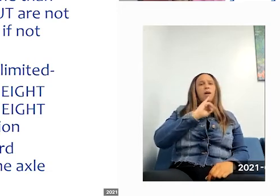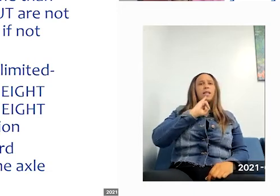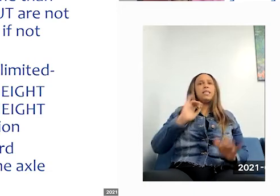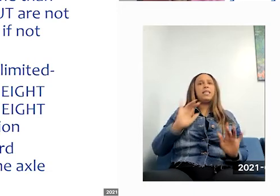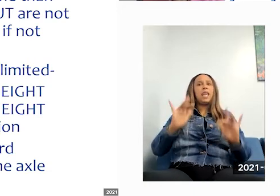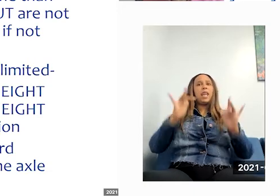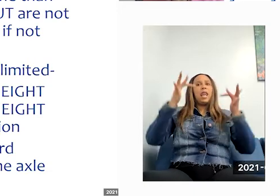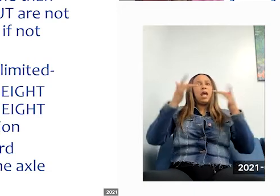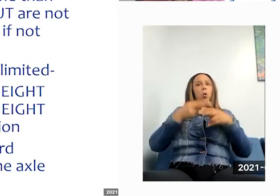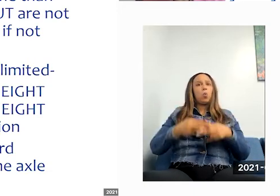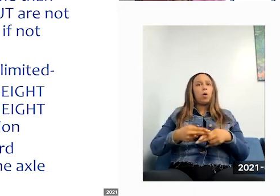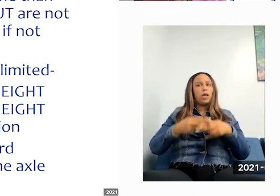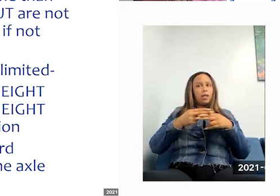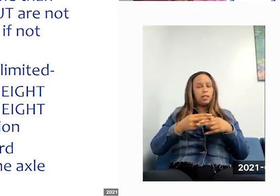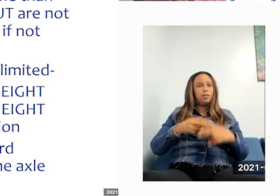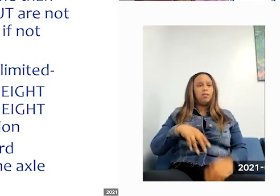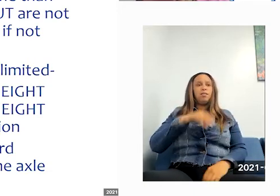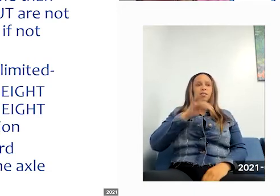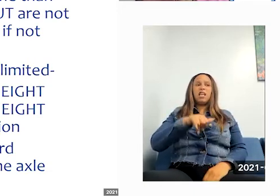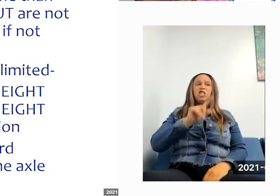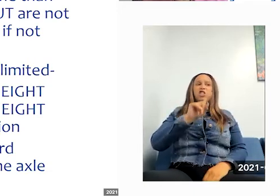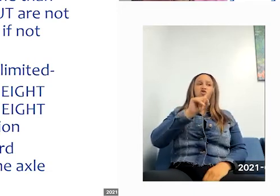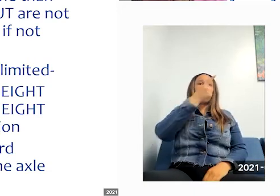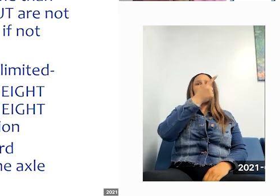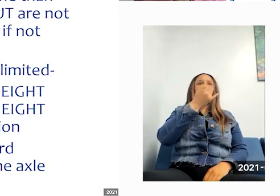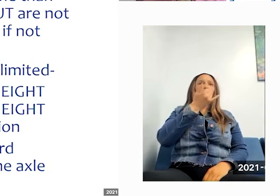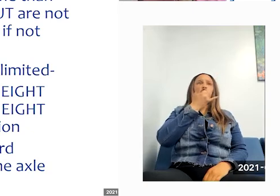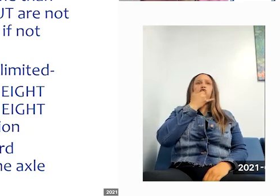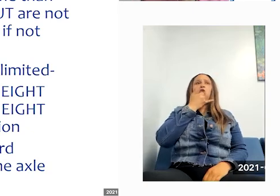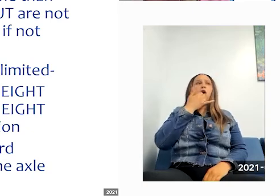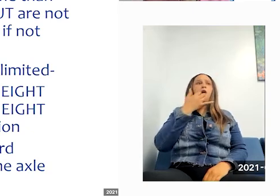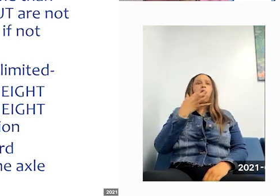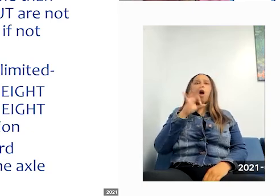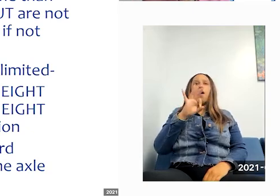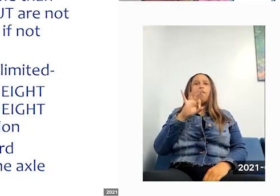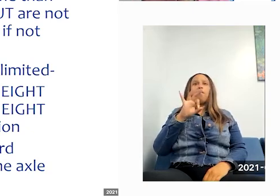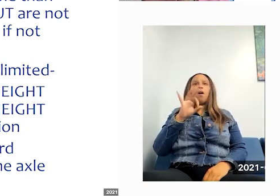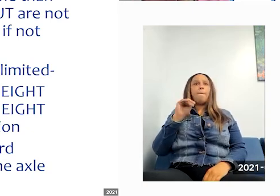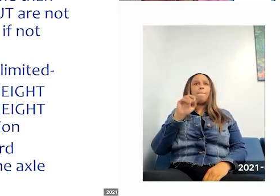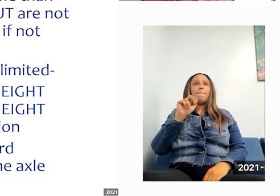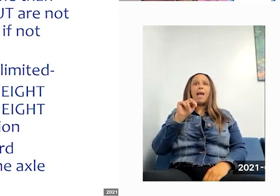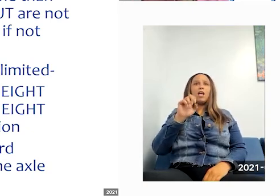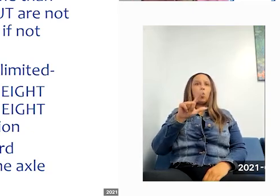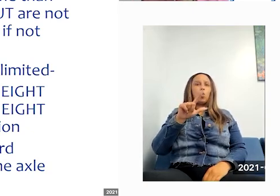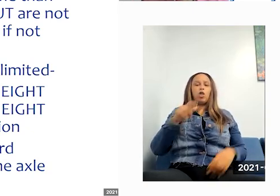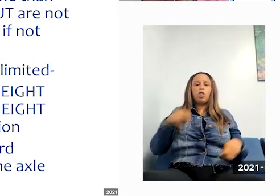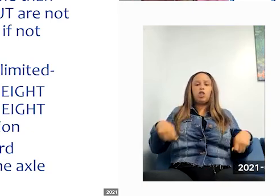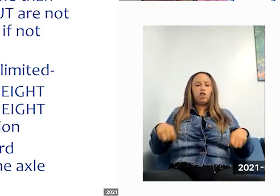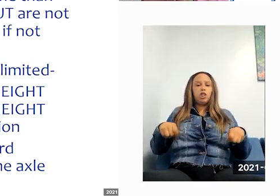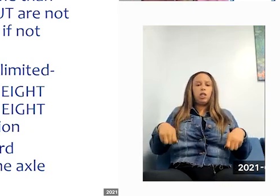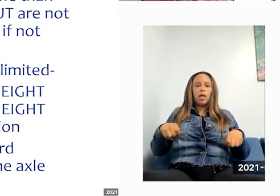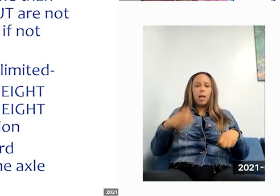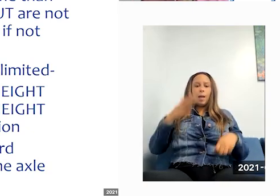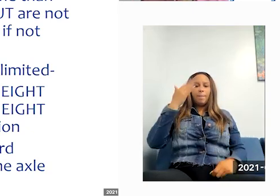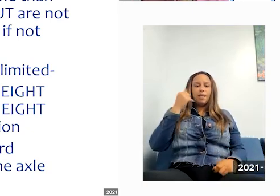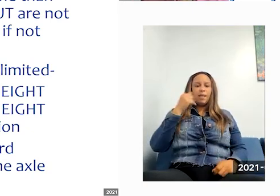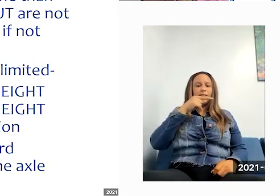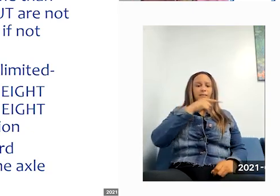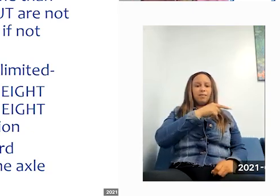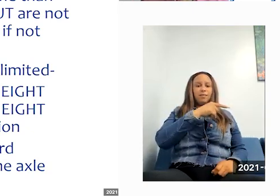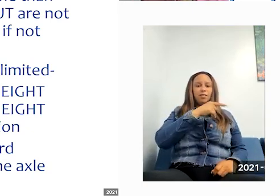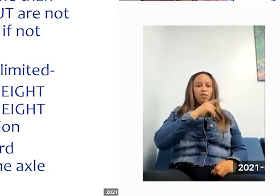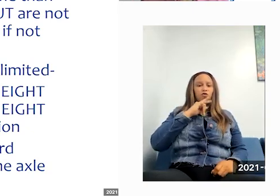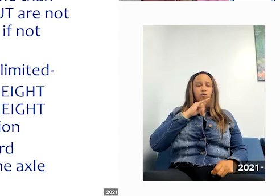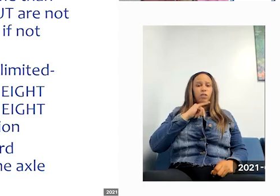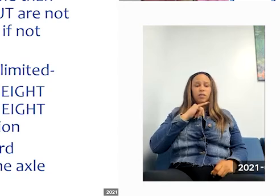say it's the first rung of manual chairs because axle adjustability is quite limited. I can